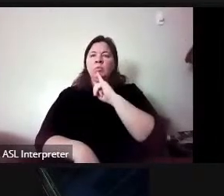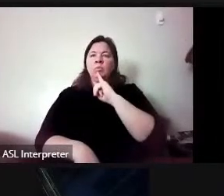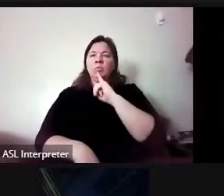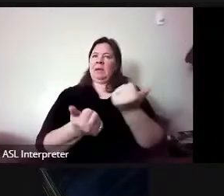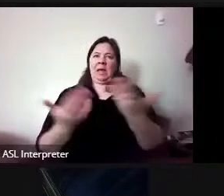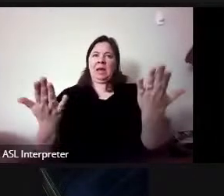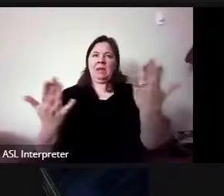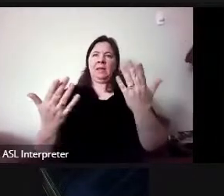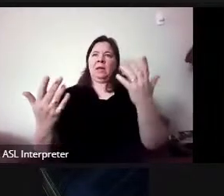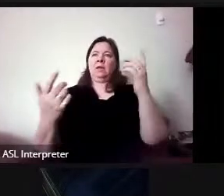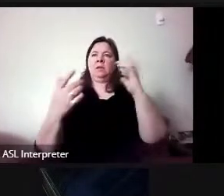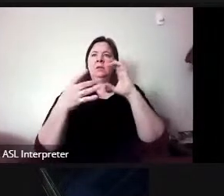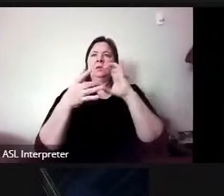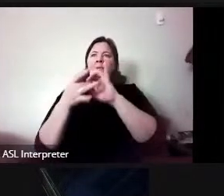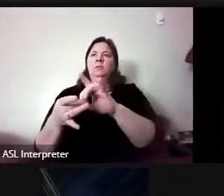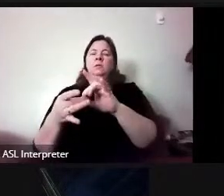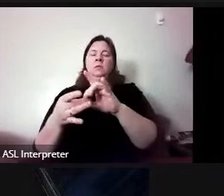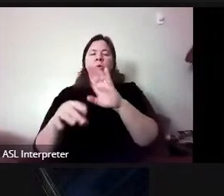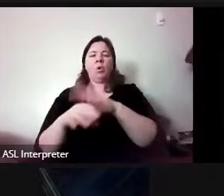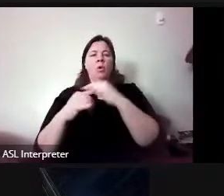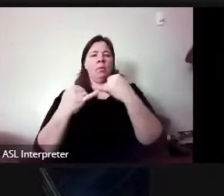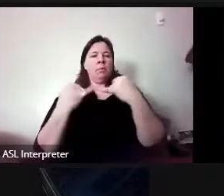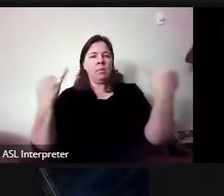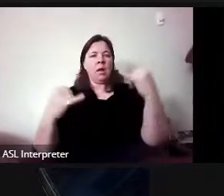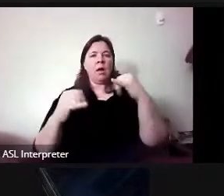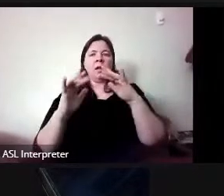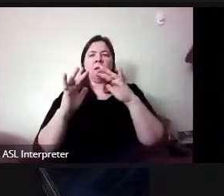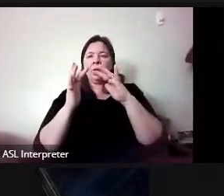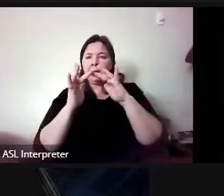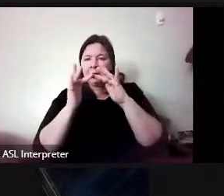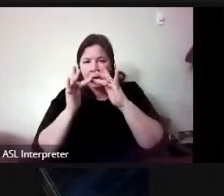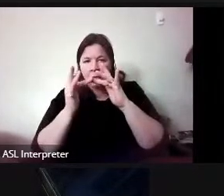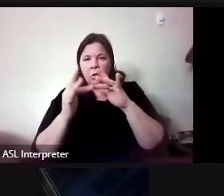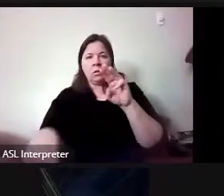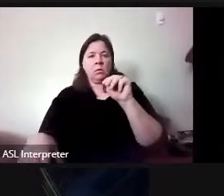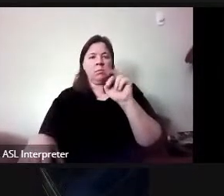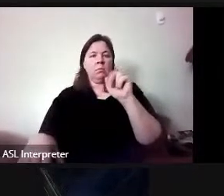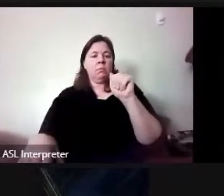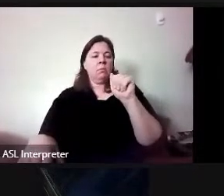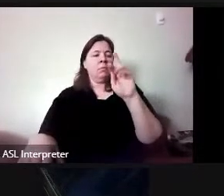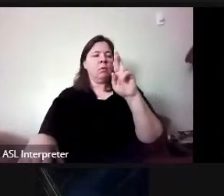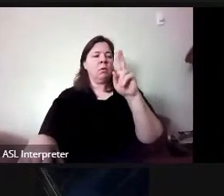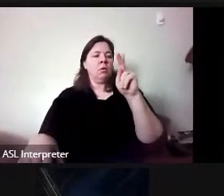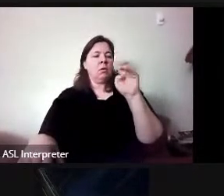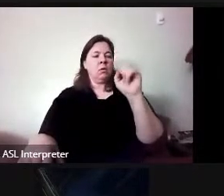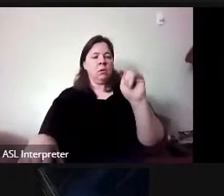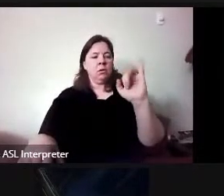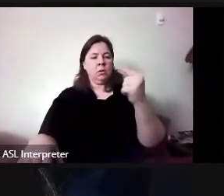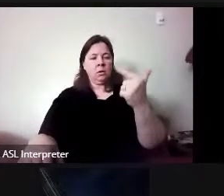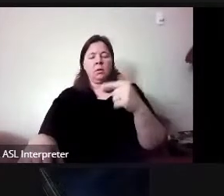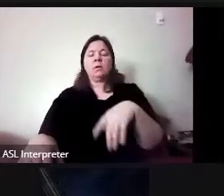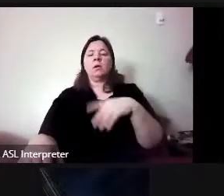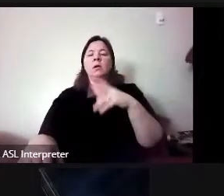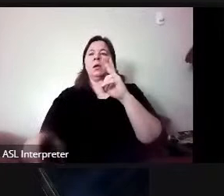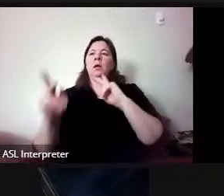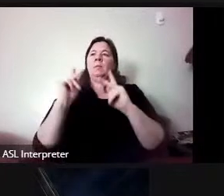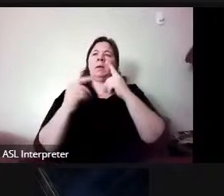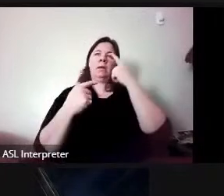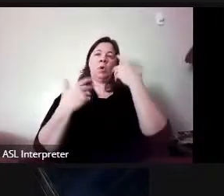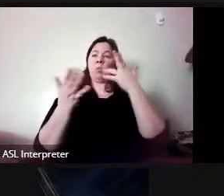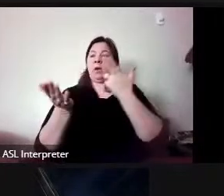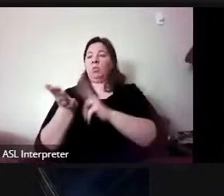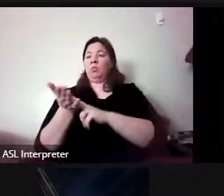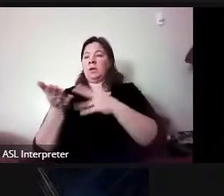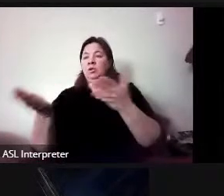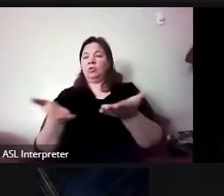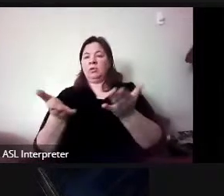anything to do with online, especially in network marketing. So once somebody sees a post, oh, register here,